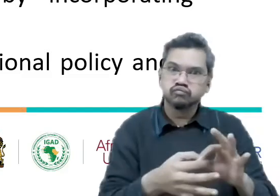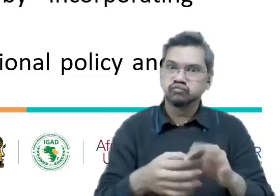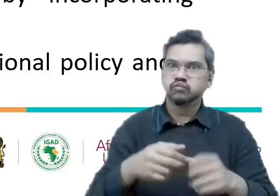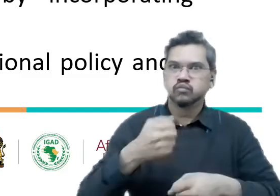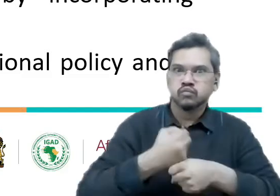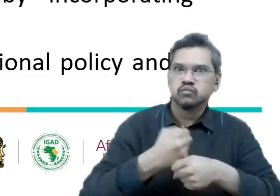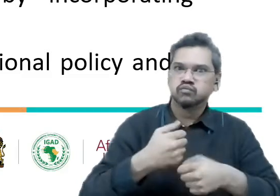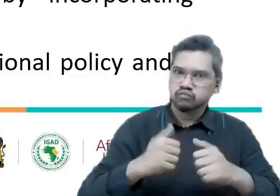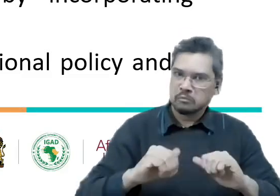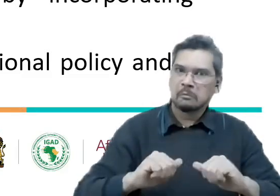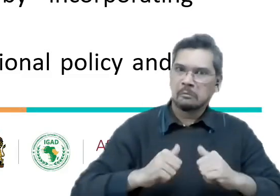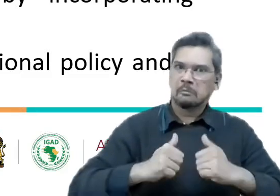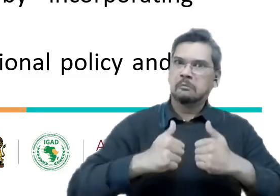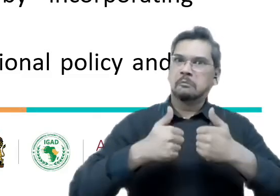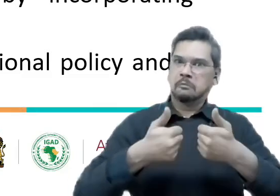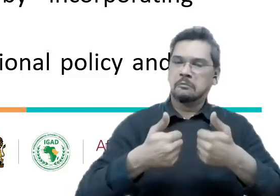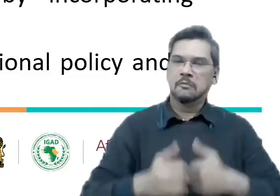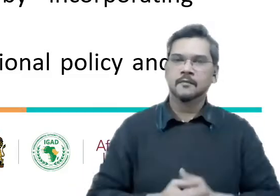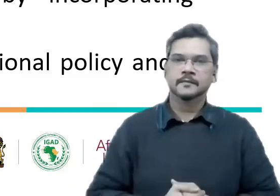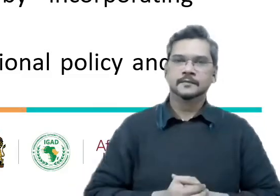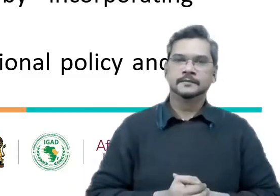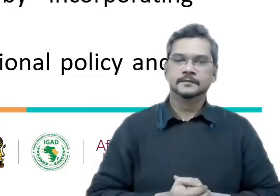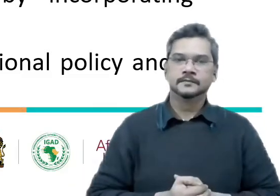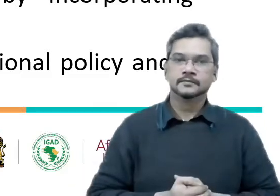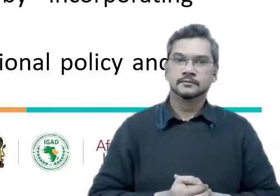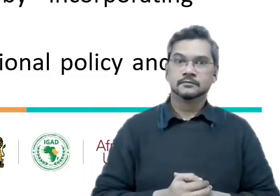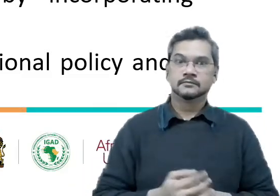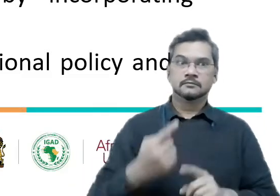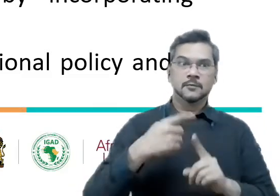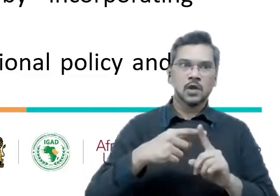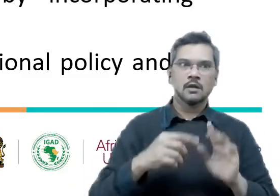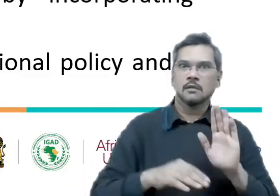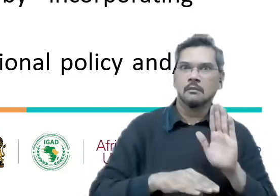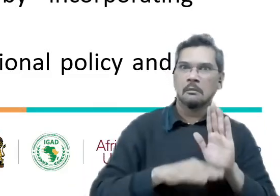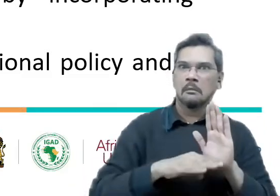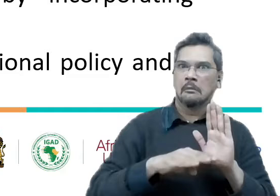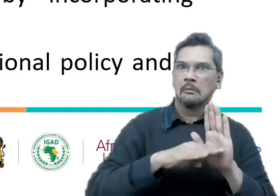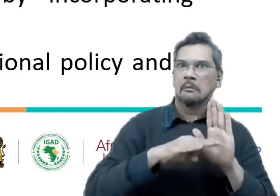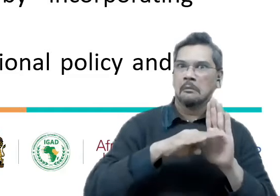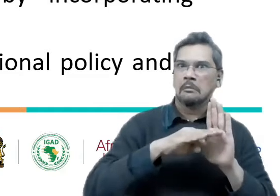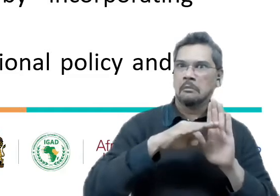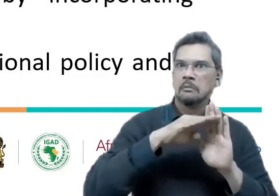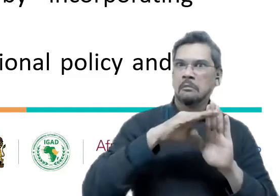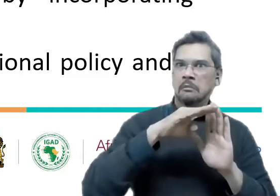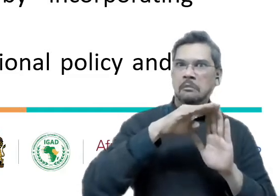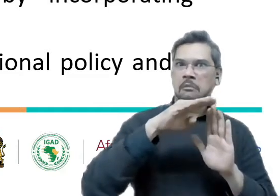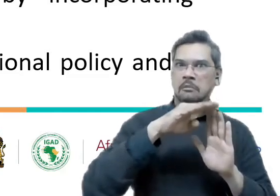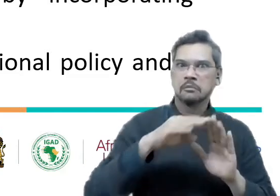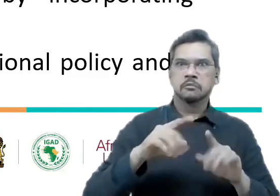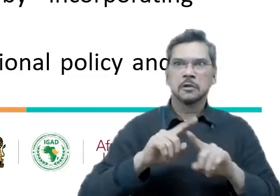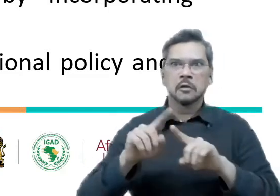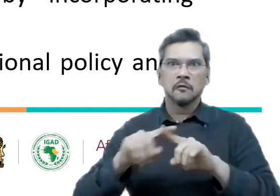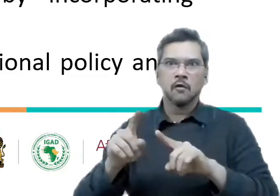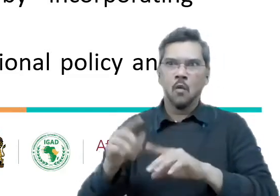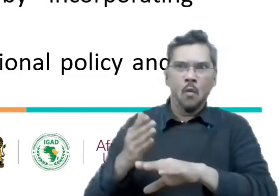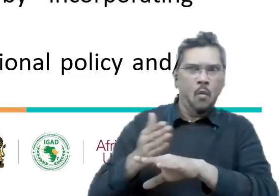Also, we have seen increase in putting in place multi-hazard early warning systems, although